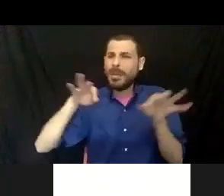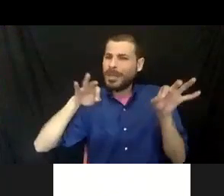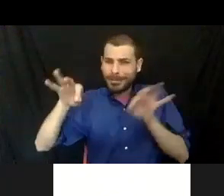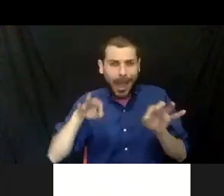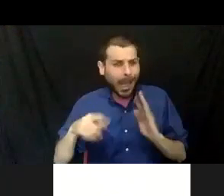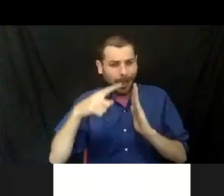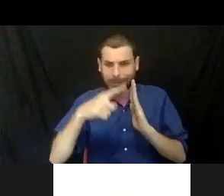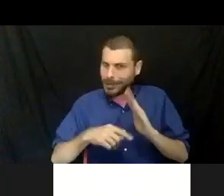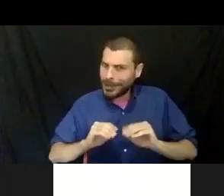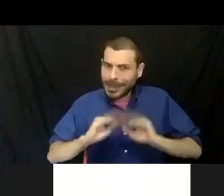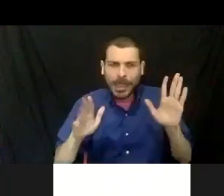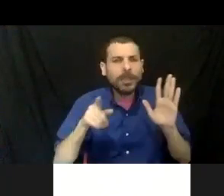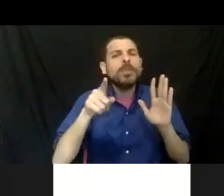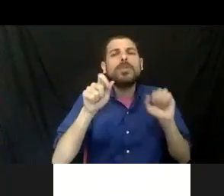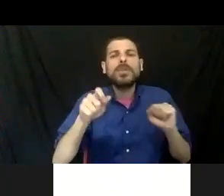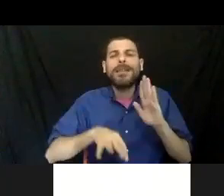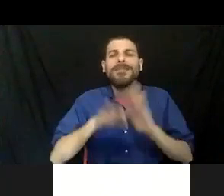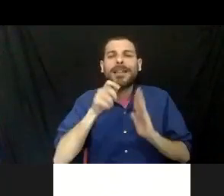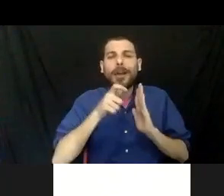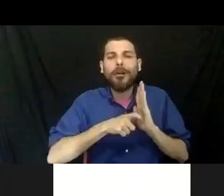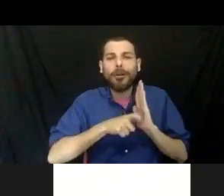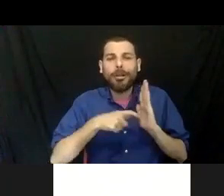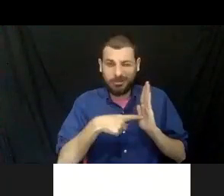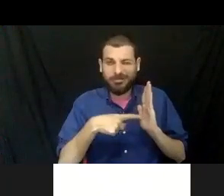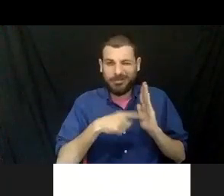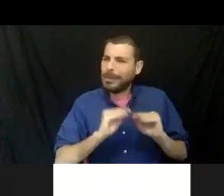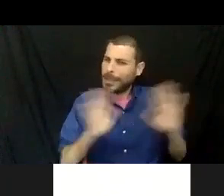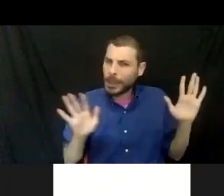there are delays and what to expect with those delays, I direct you to that article.